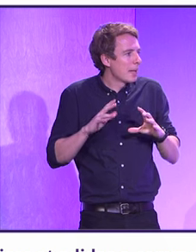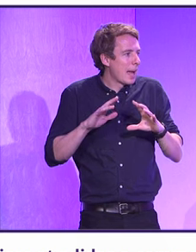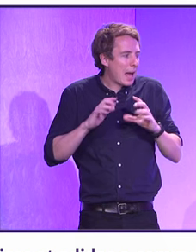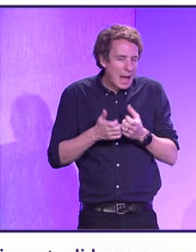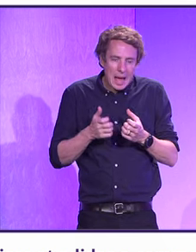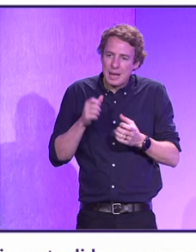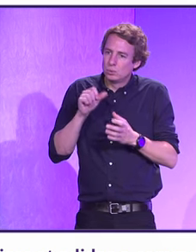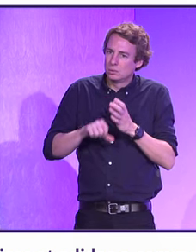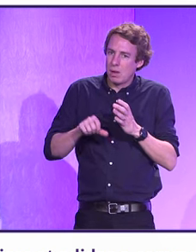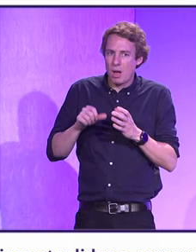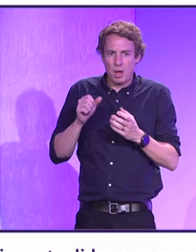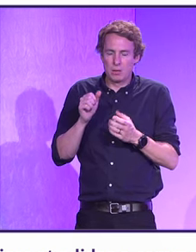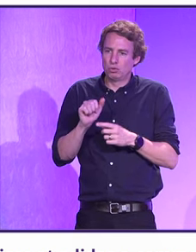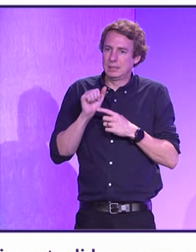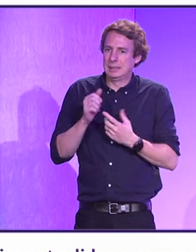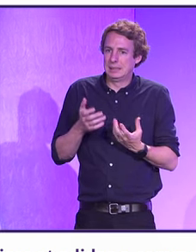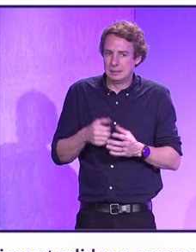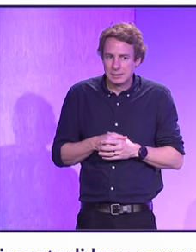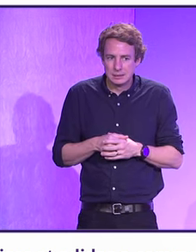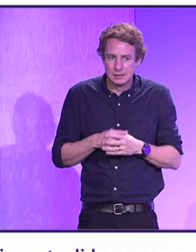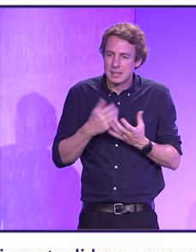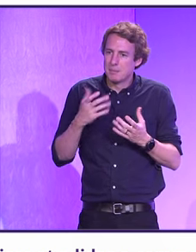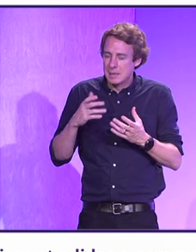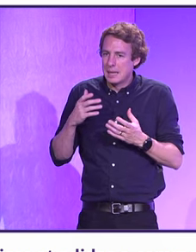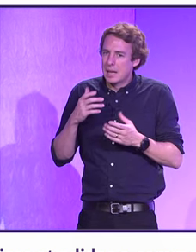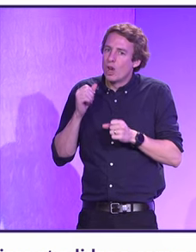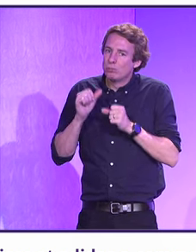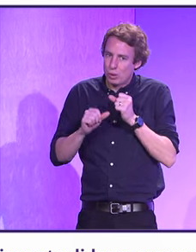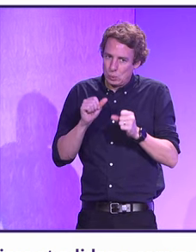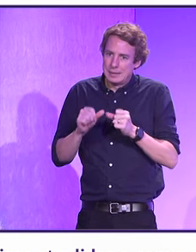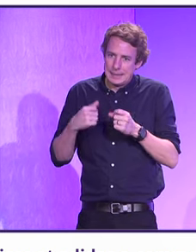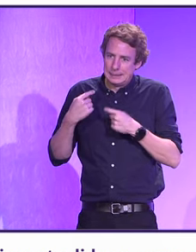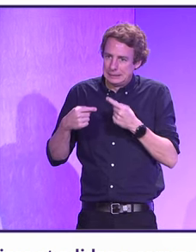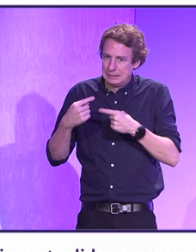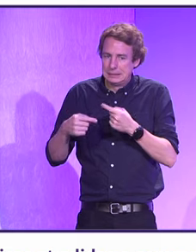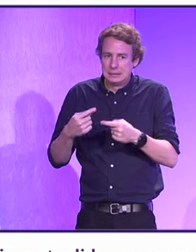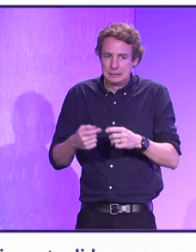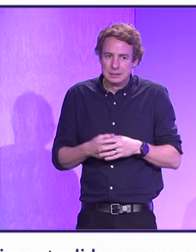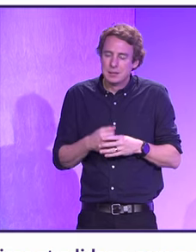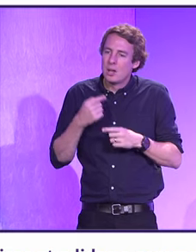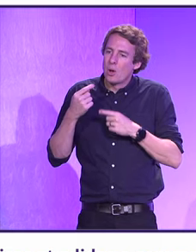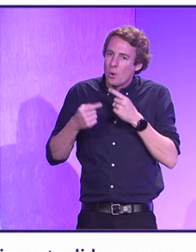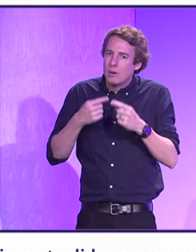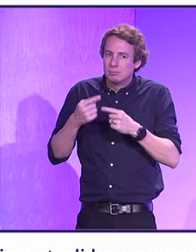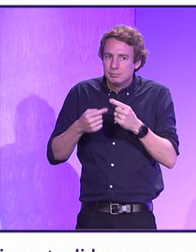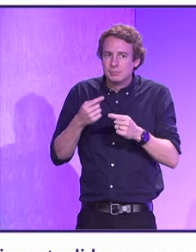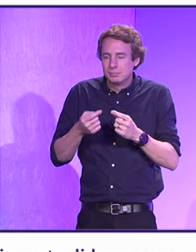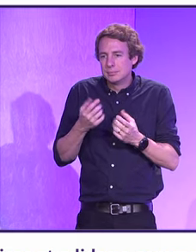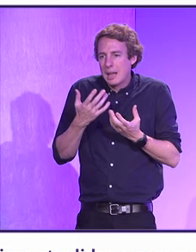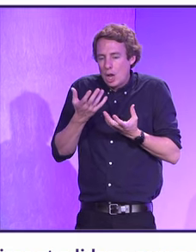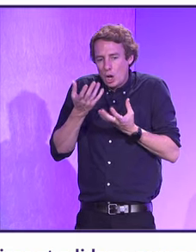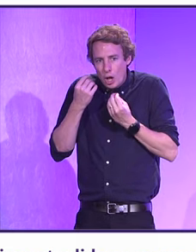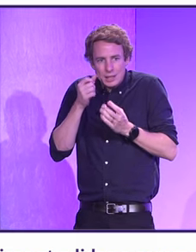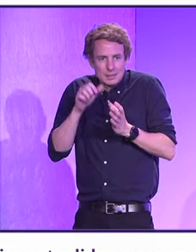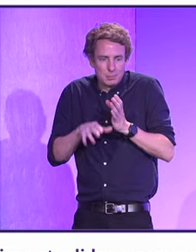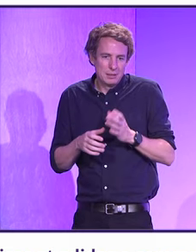how did we start with the resilience since last year? I mean, it's our continuous process, but yeah, each failure for us is an